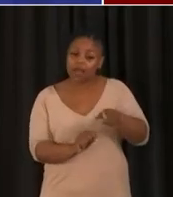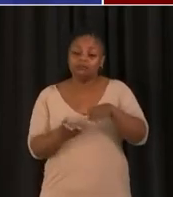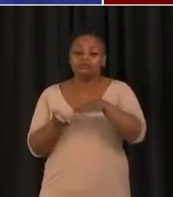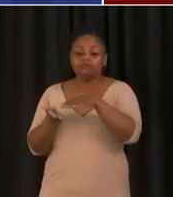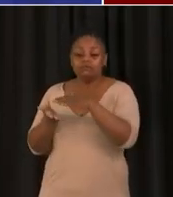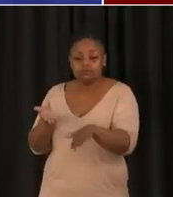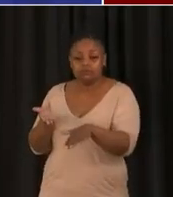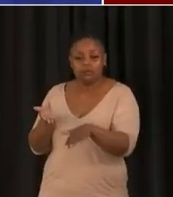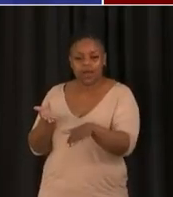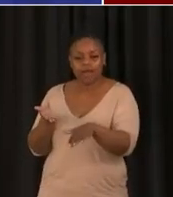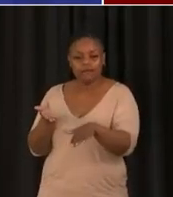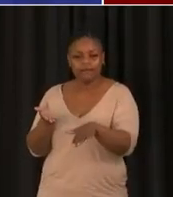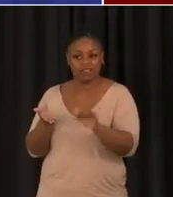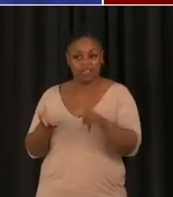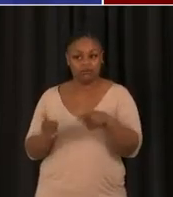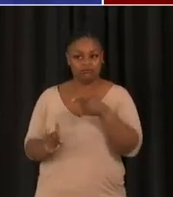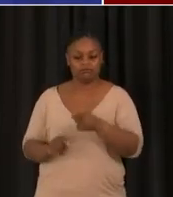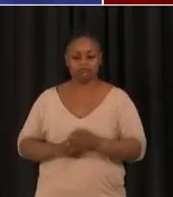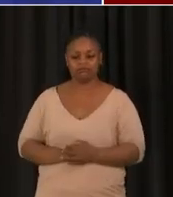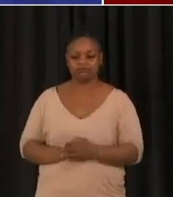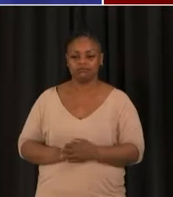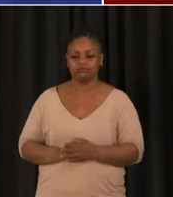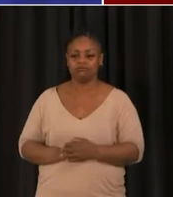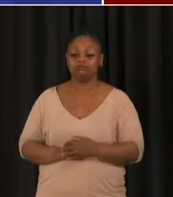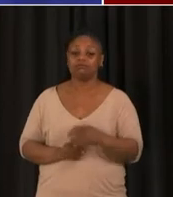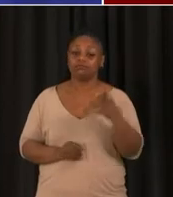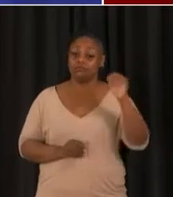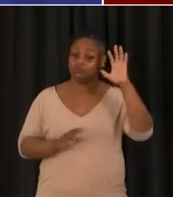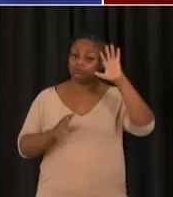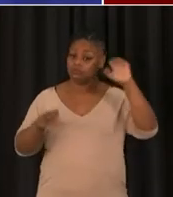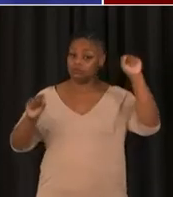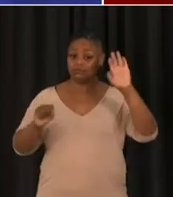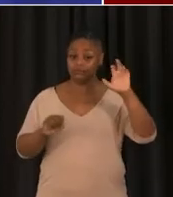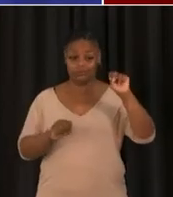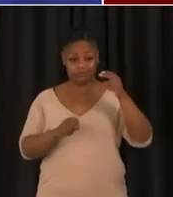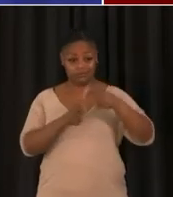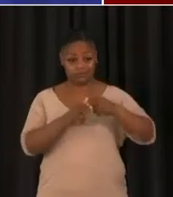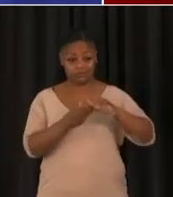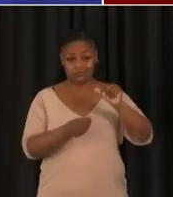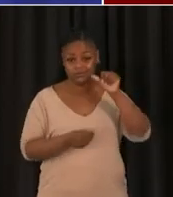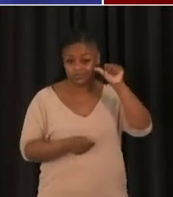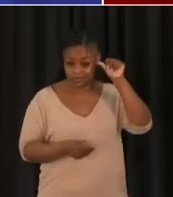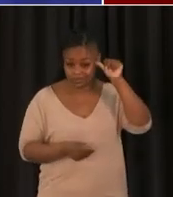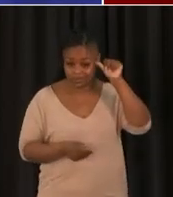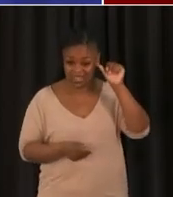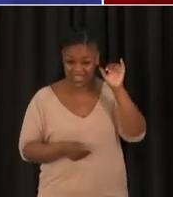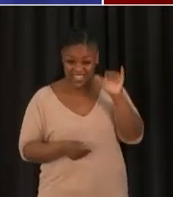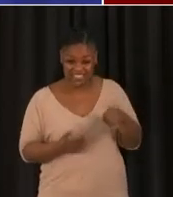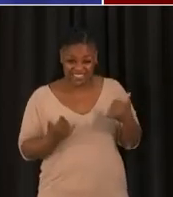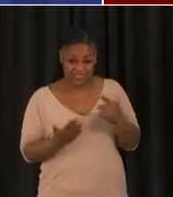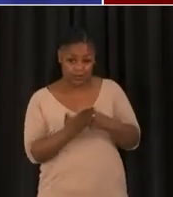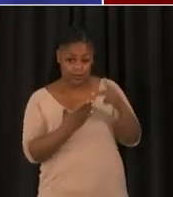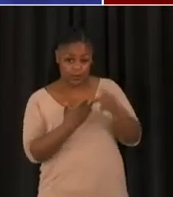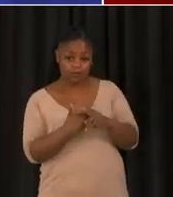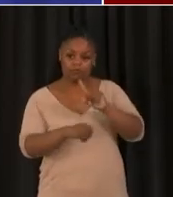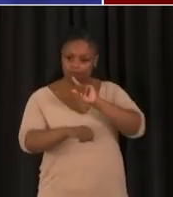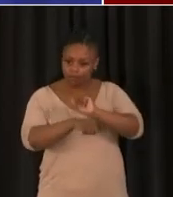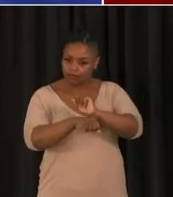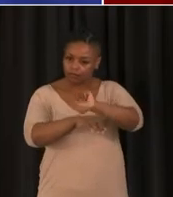PPE. PPP is the Paycheck Protection Program, a federal loan program by the Small